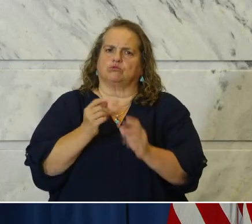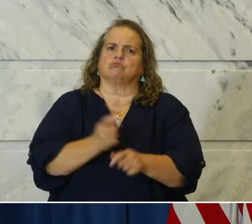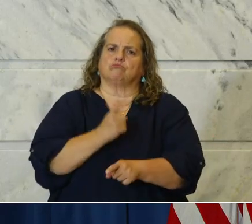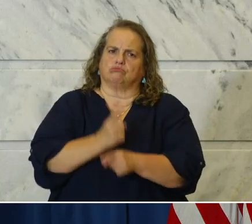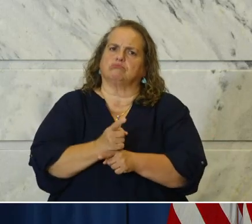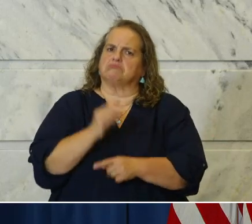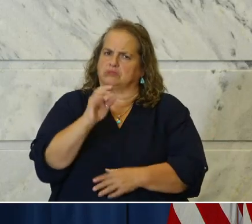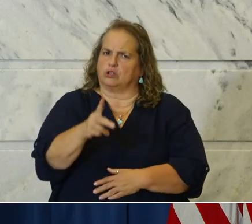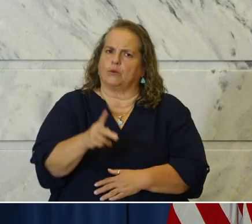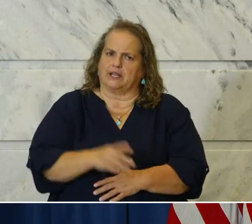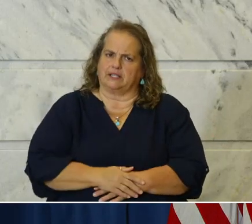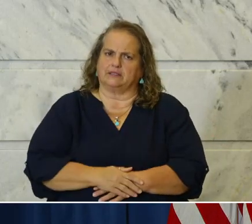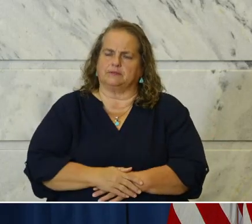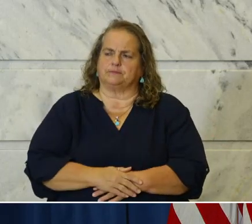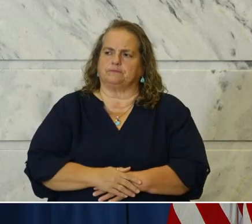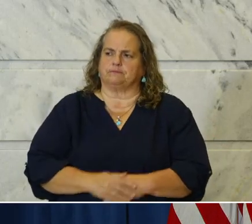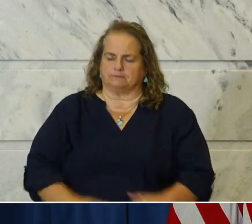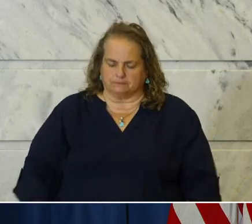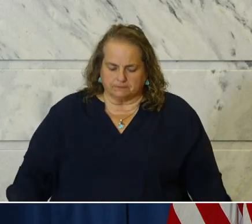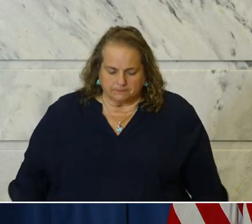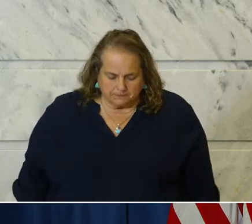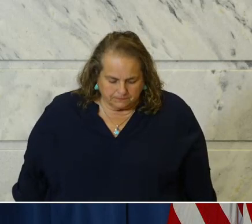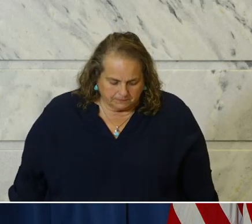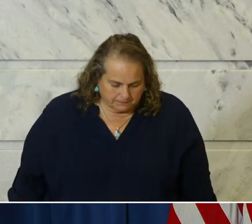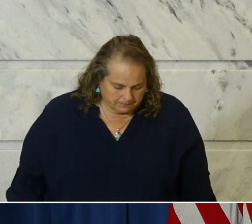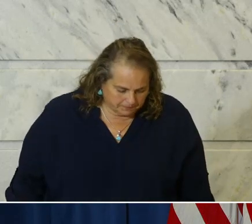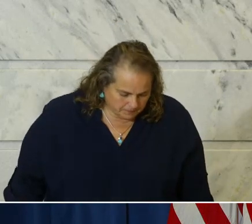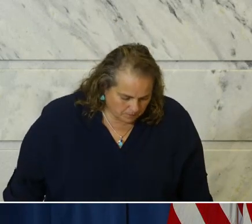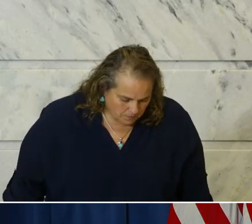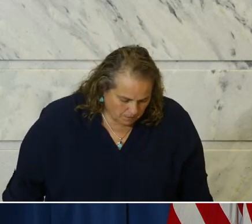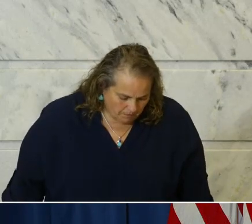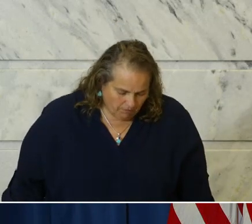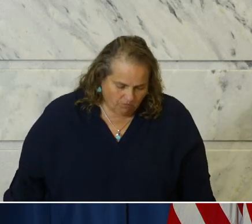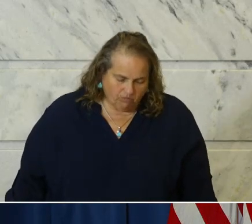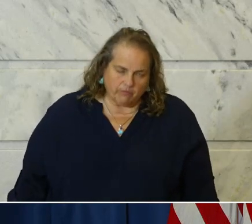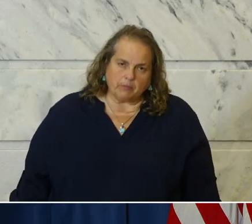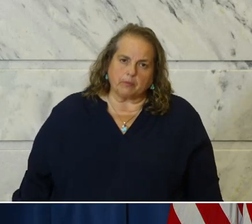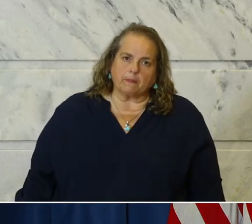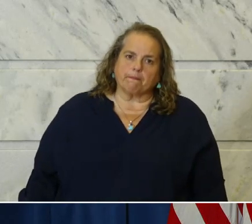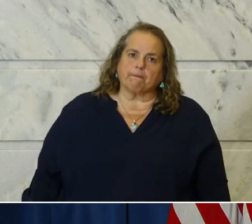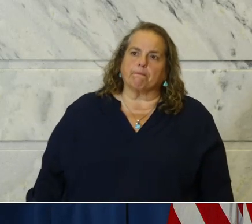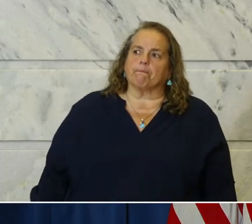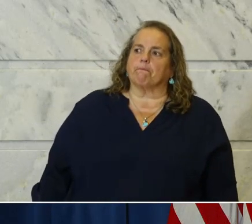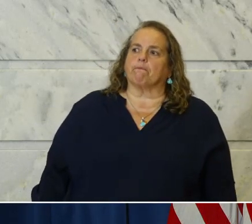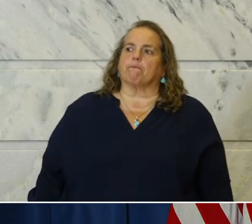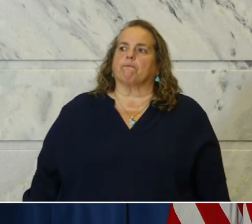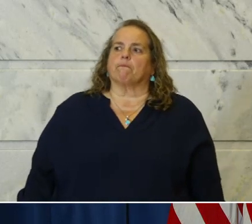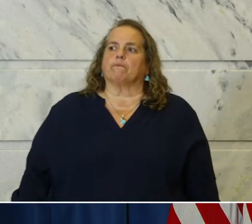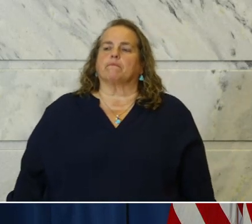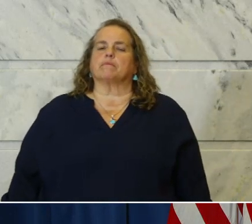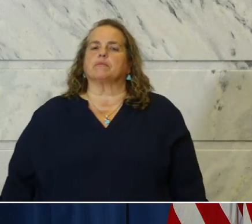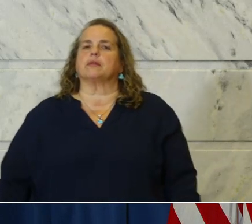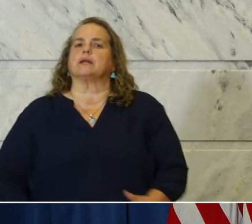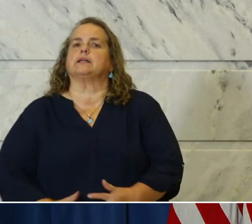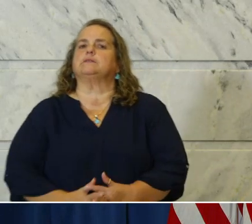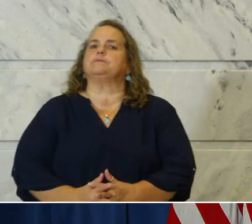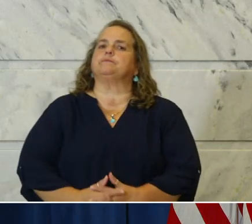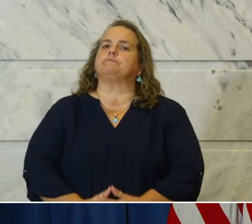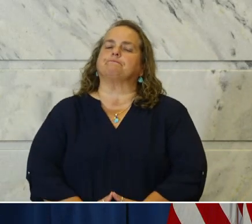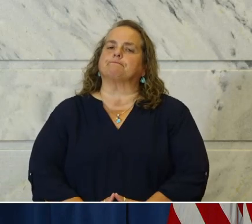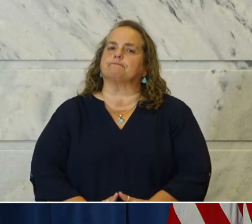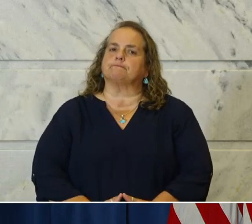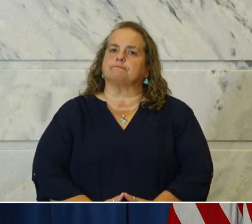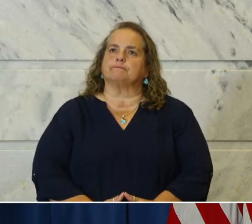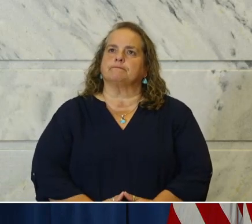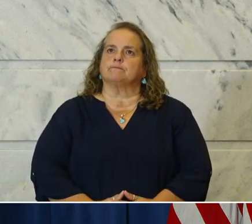Has there been any further discussion between your office and Attorney General Payne and Chamber's office on the timing of this decision of